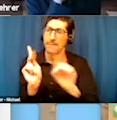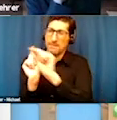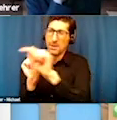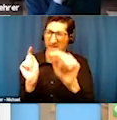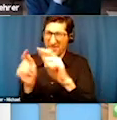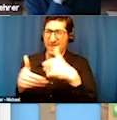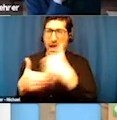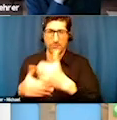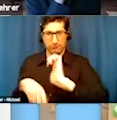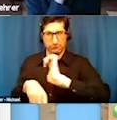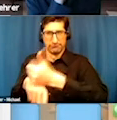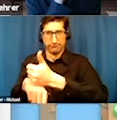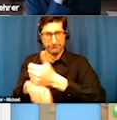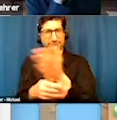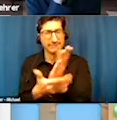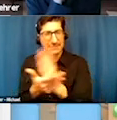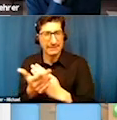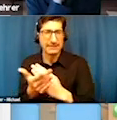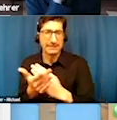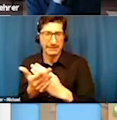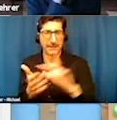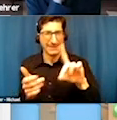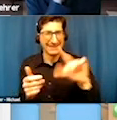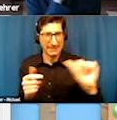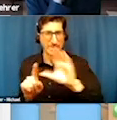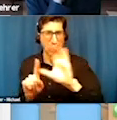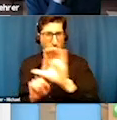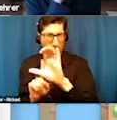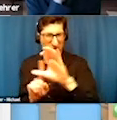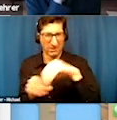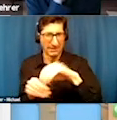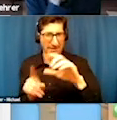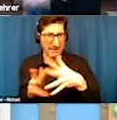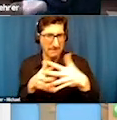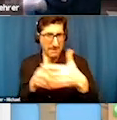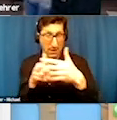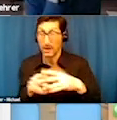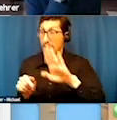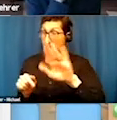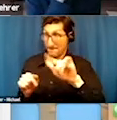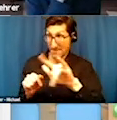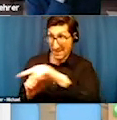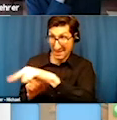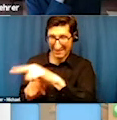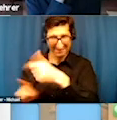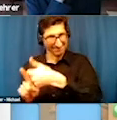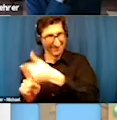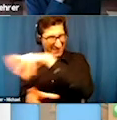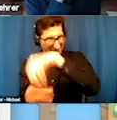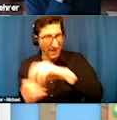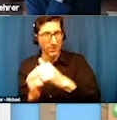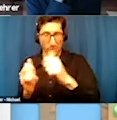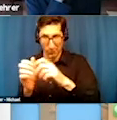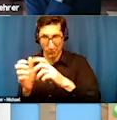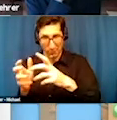founding members of some of the founding members of disability culture in America. And bill was one of those people. were both students